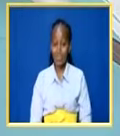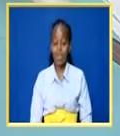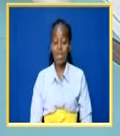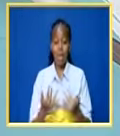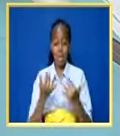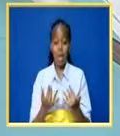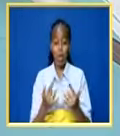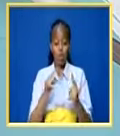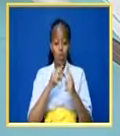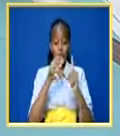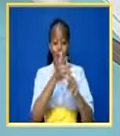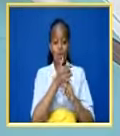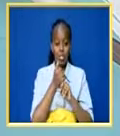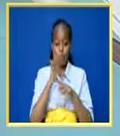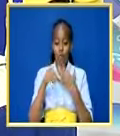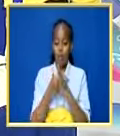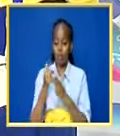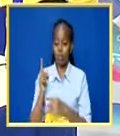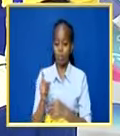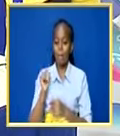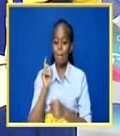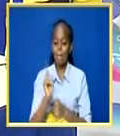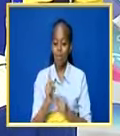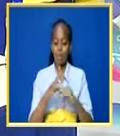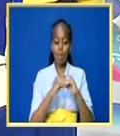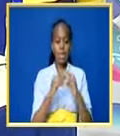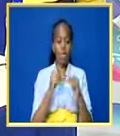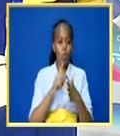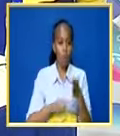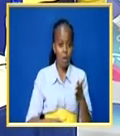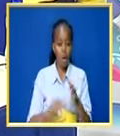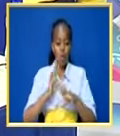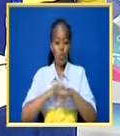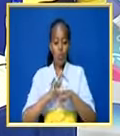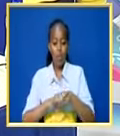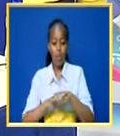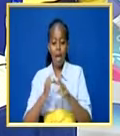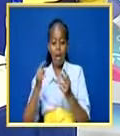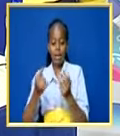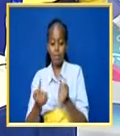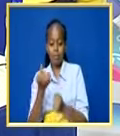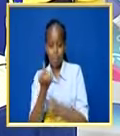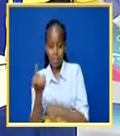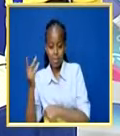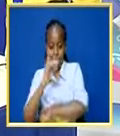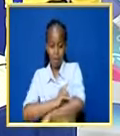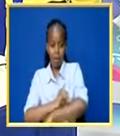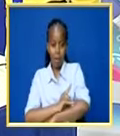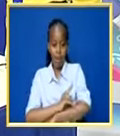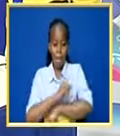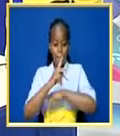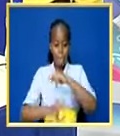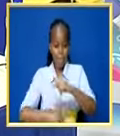order uh-huh. to achieve this, you need to create a good daily routine. Okay. So that you stay